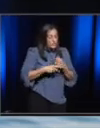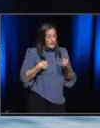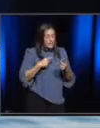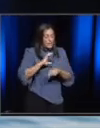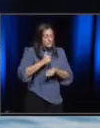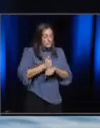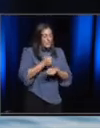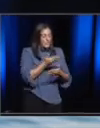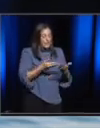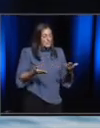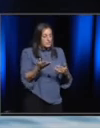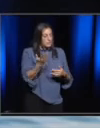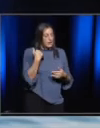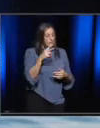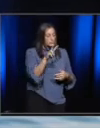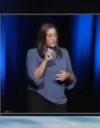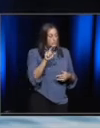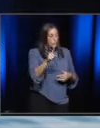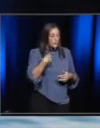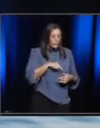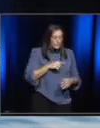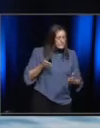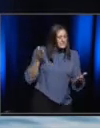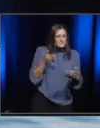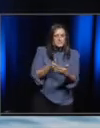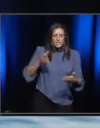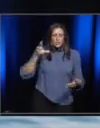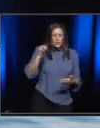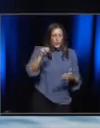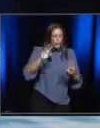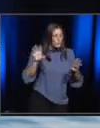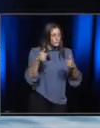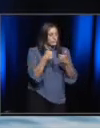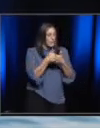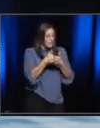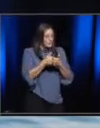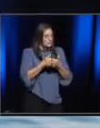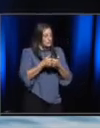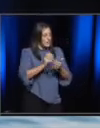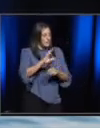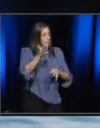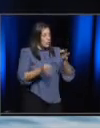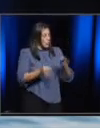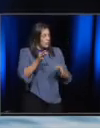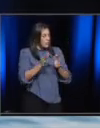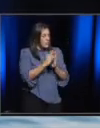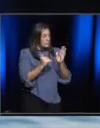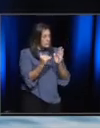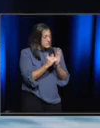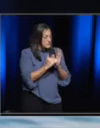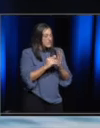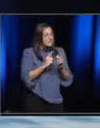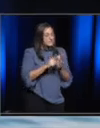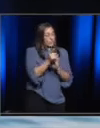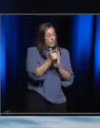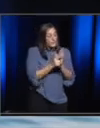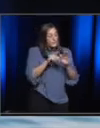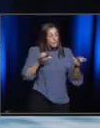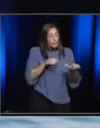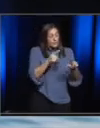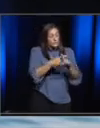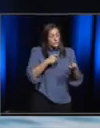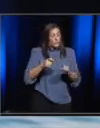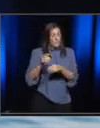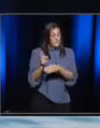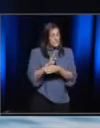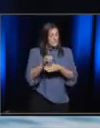vehemently opposed by the fishing lobby, who challenged the minister in the High Court of New Zealand. Legal action by the fishing industry saw scientists